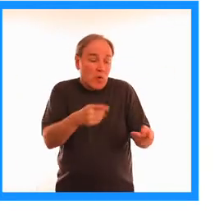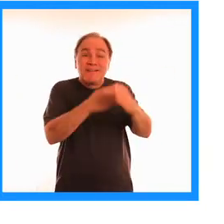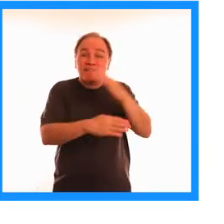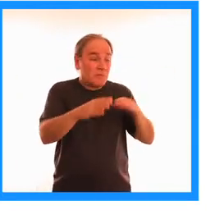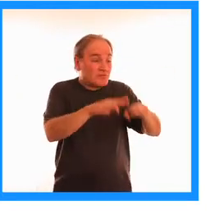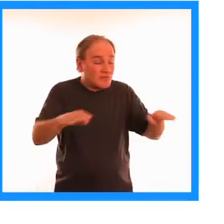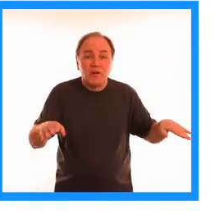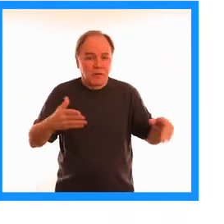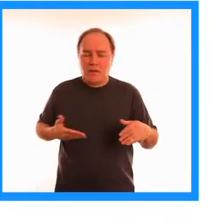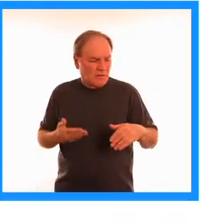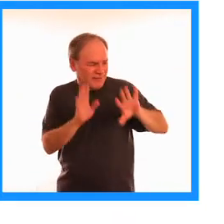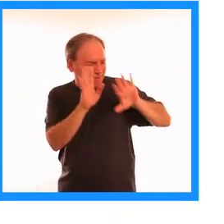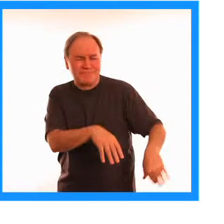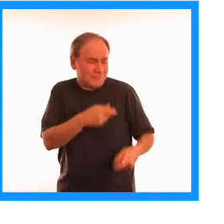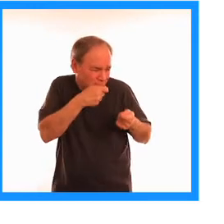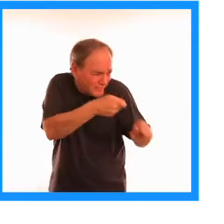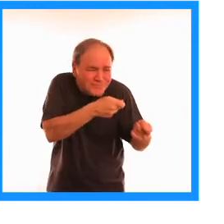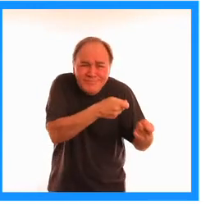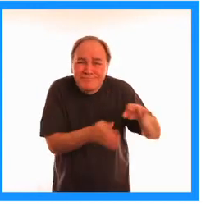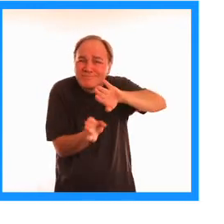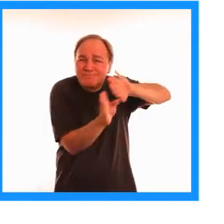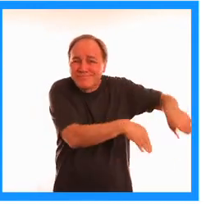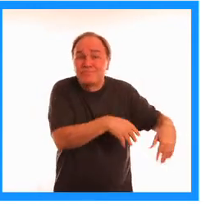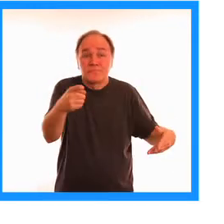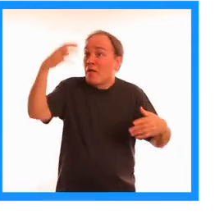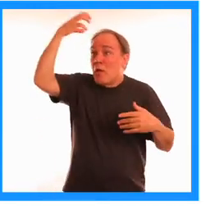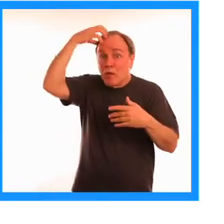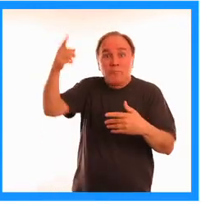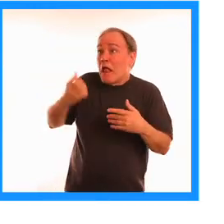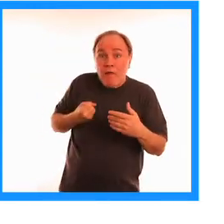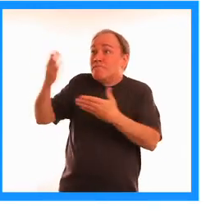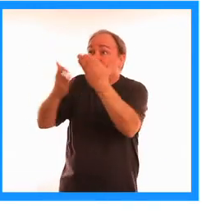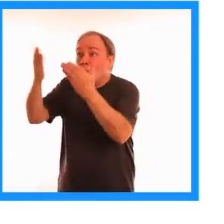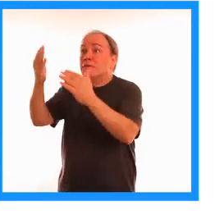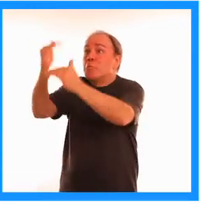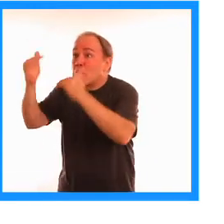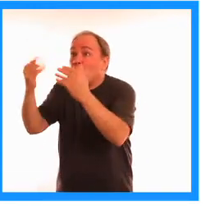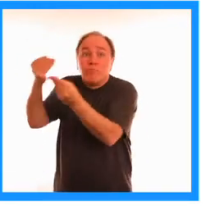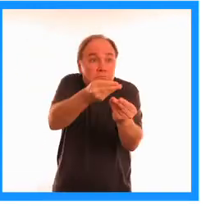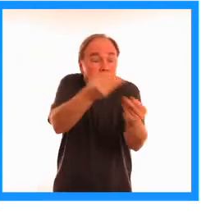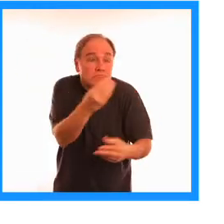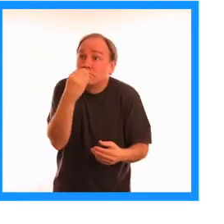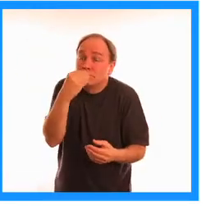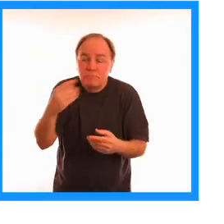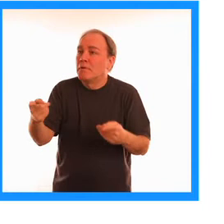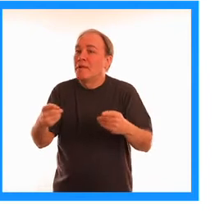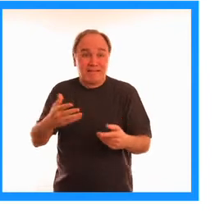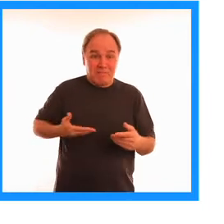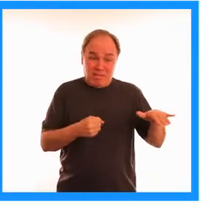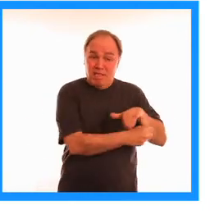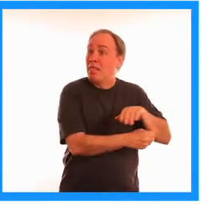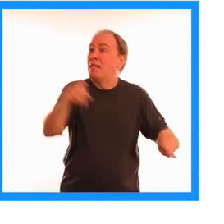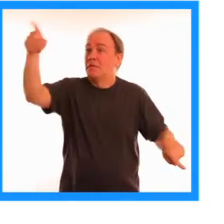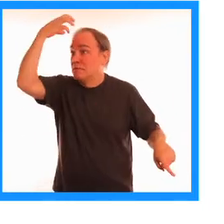In fact, they are at increased risk of HIV infection. The detection and treatment of impairments is an integral aspect of public health